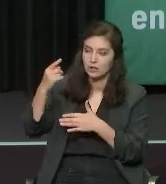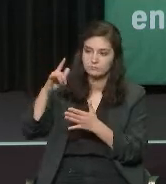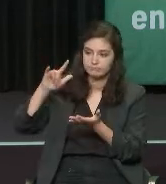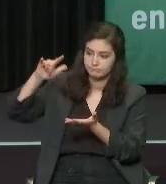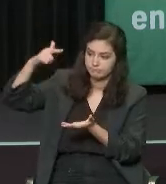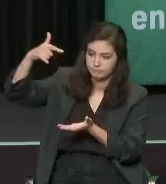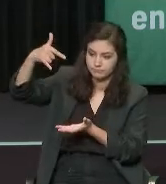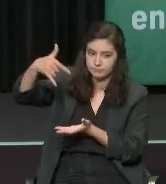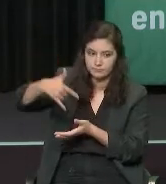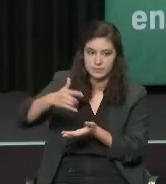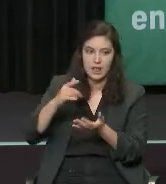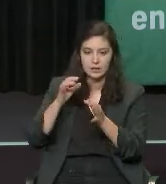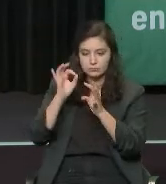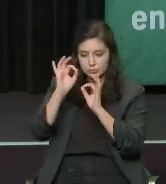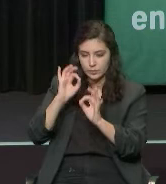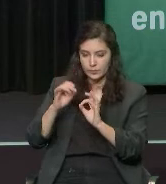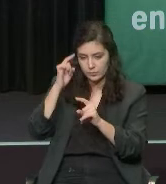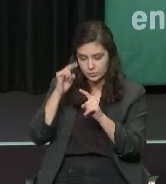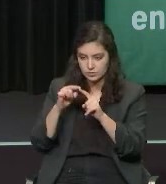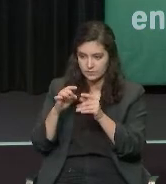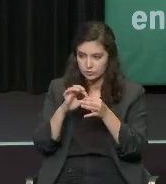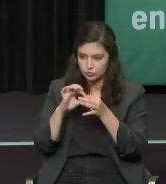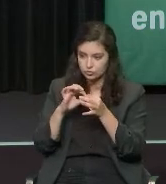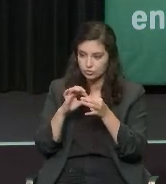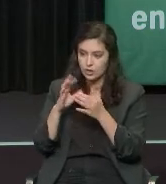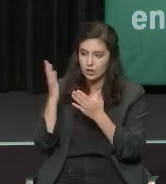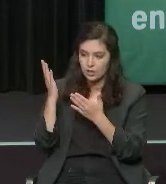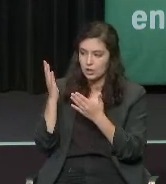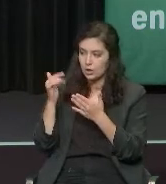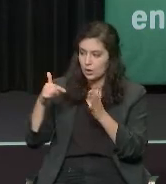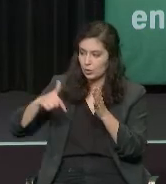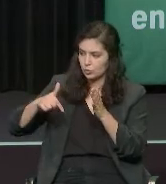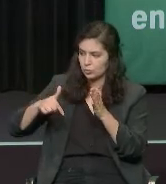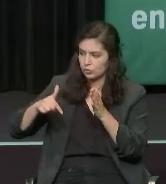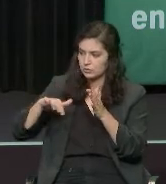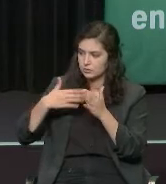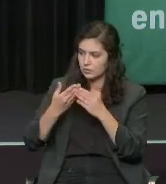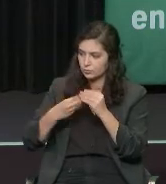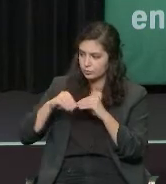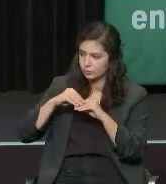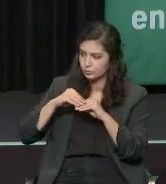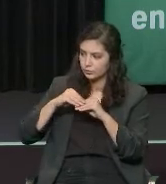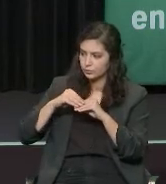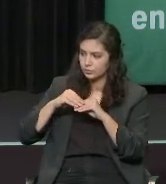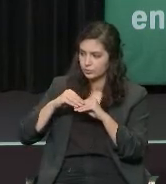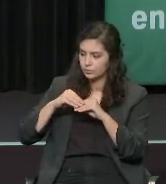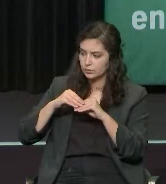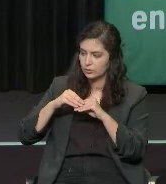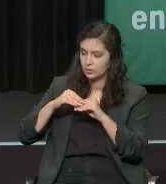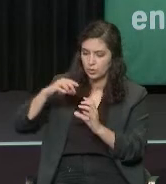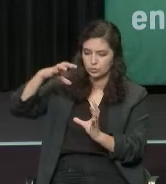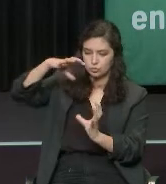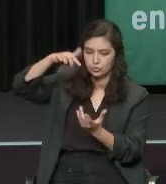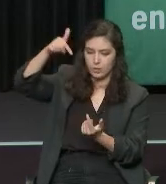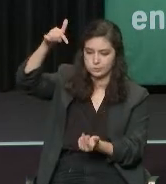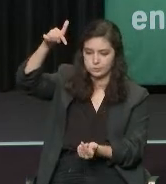were designed specifically to measure biomass. So we have the Jedi in the bottom, that complemented with the ISAT for the poles will